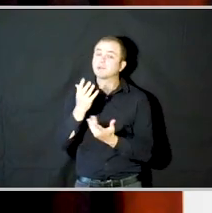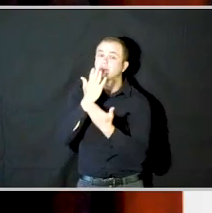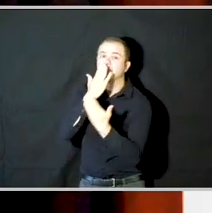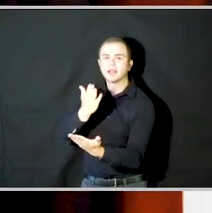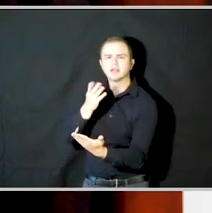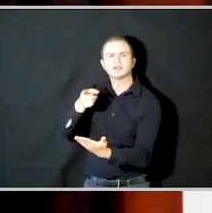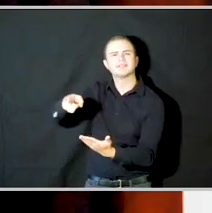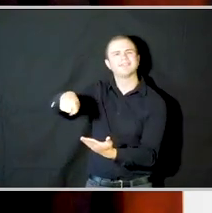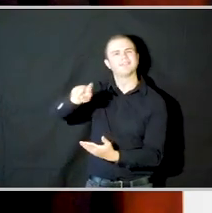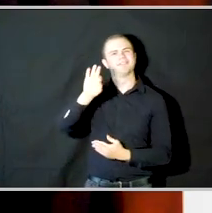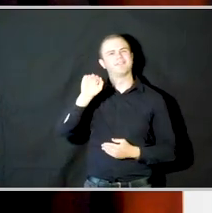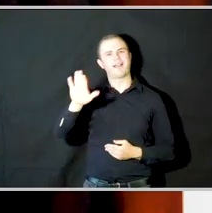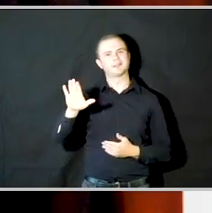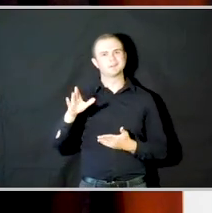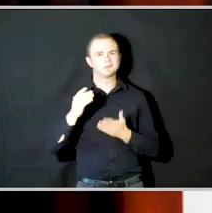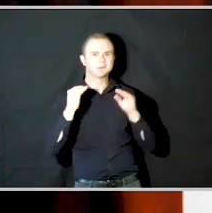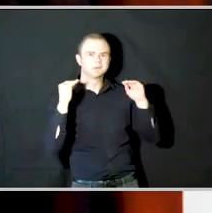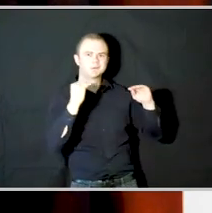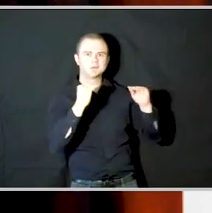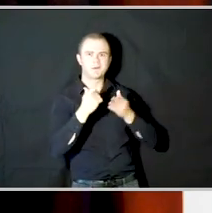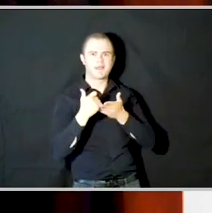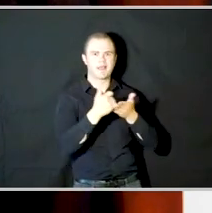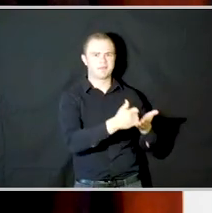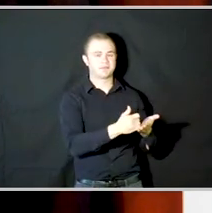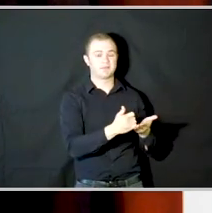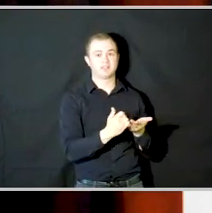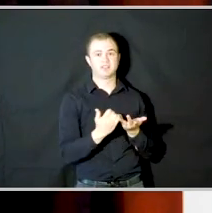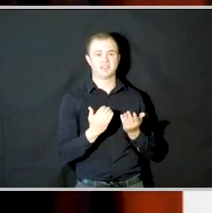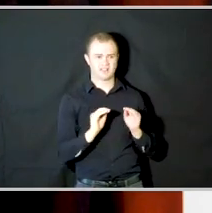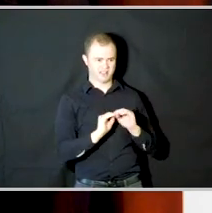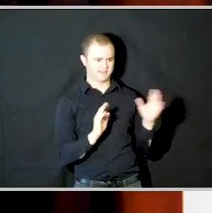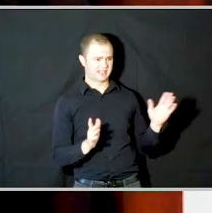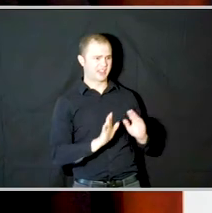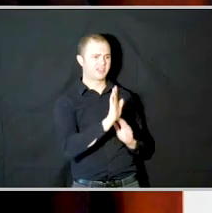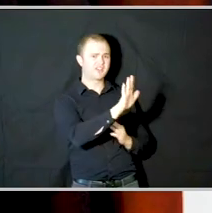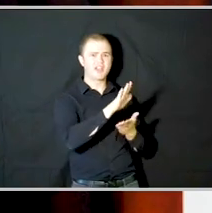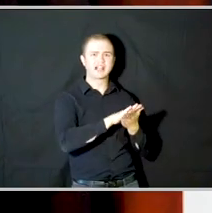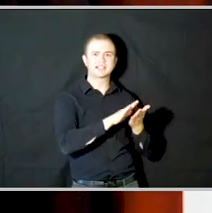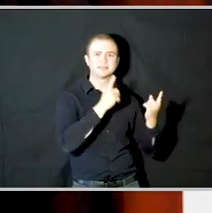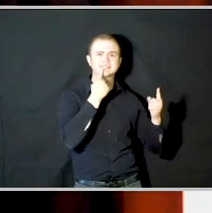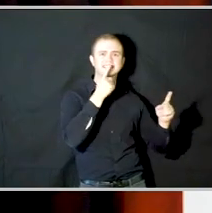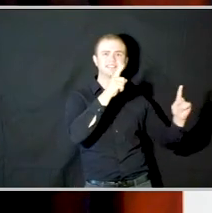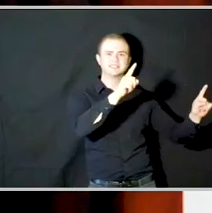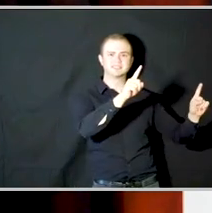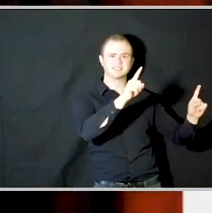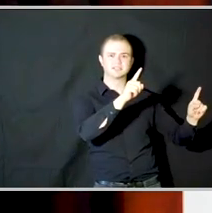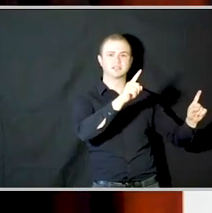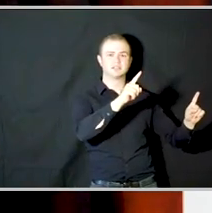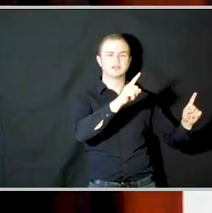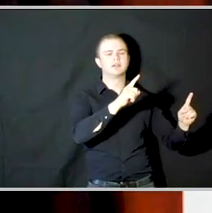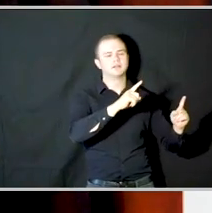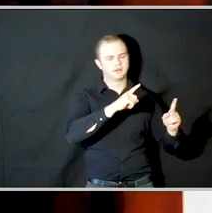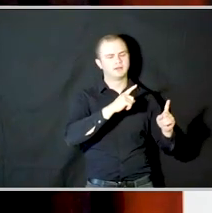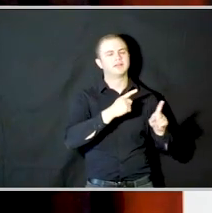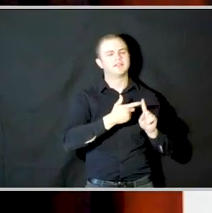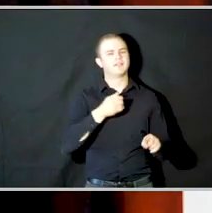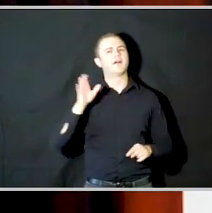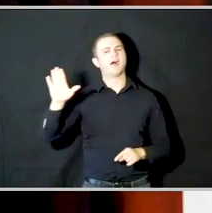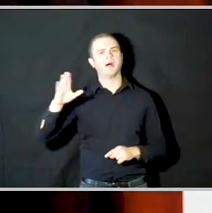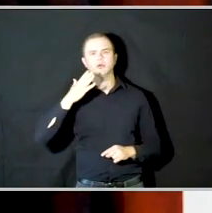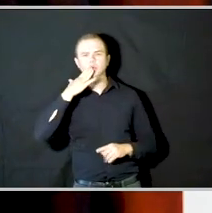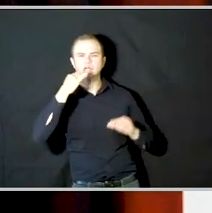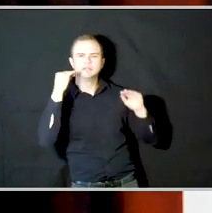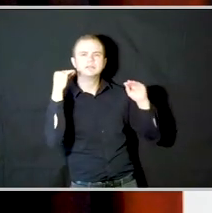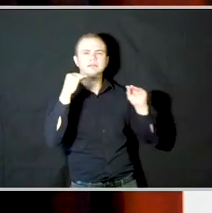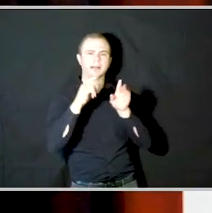who have worked with them, because obviously this kind of academic success doesn't come without some true mentorship and some